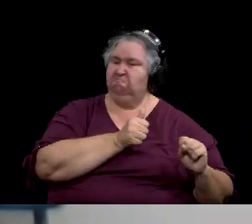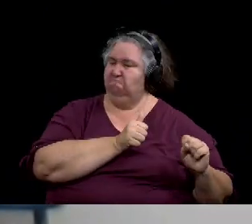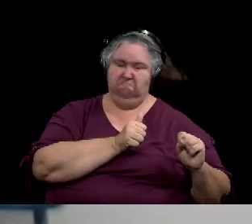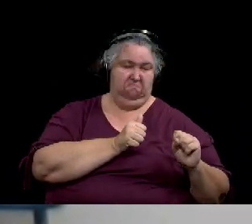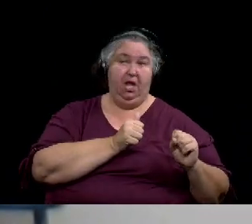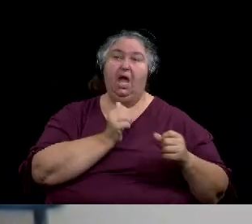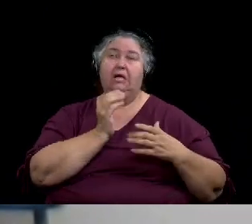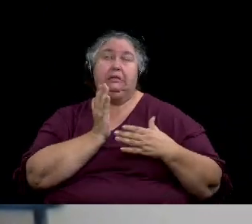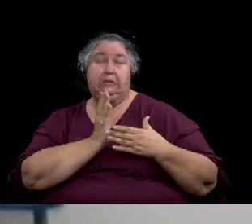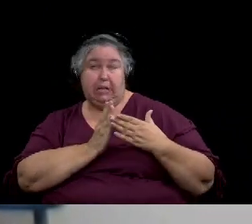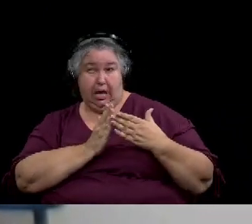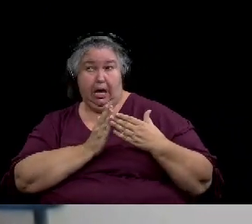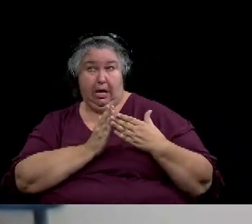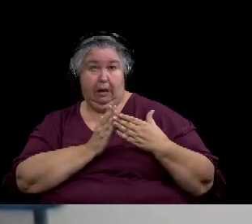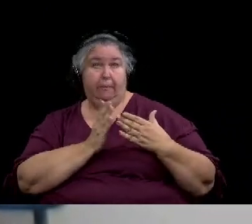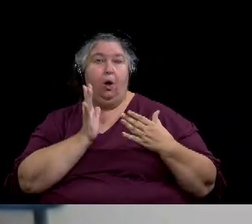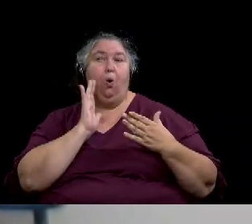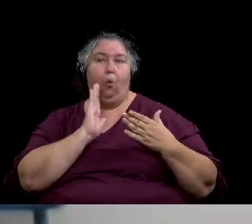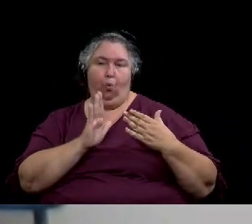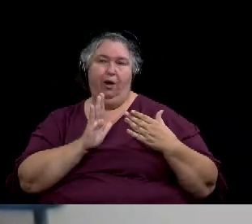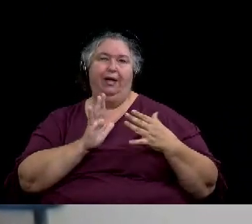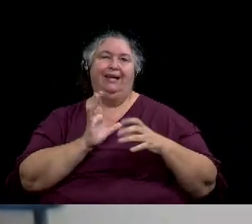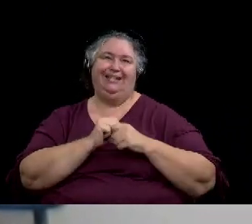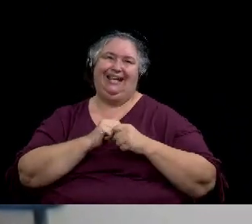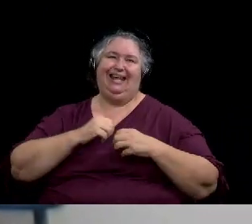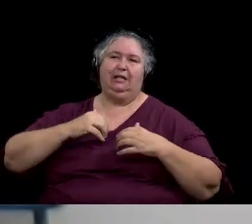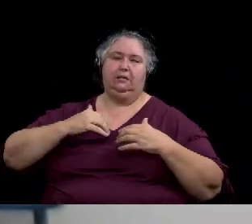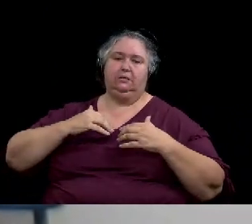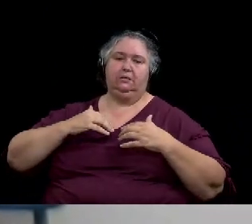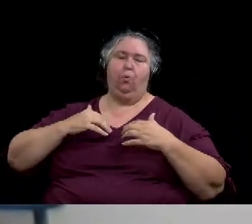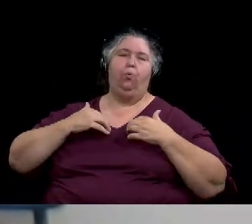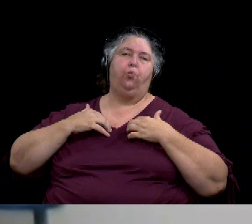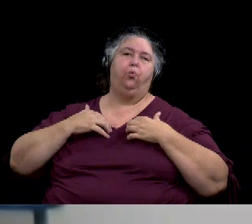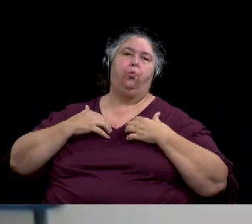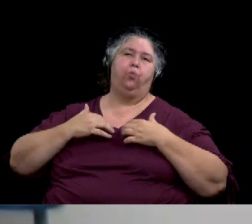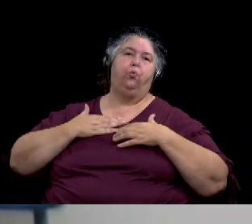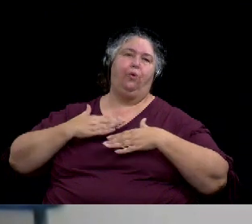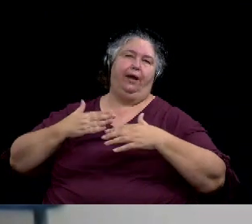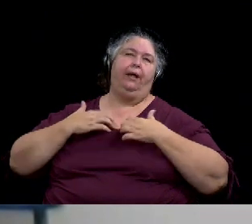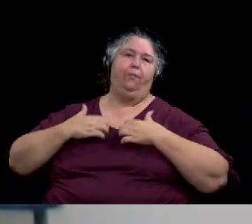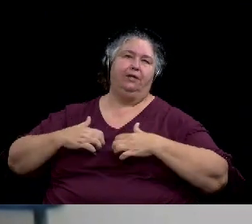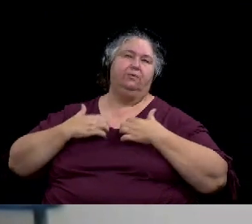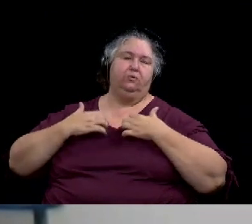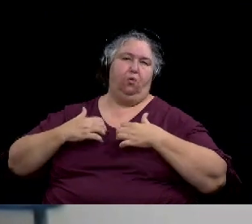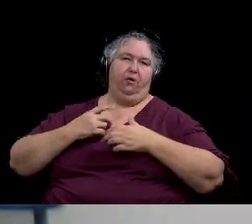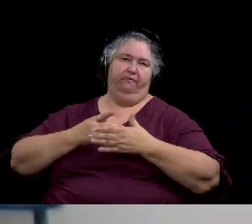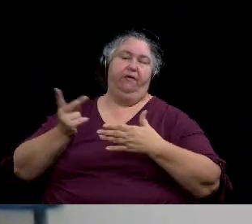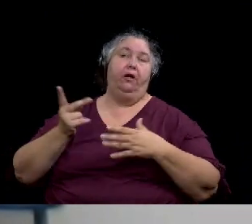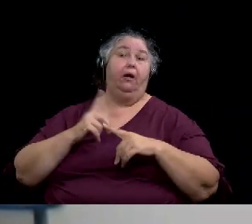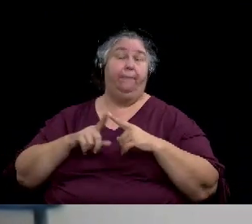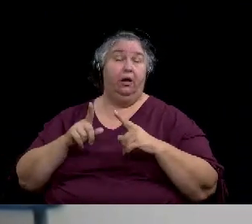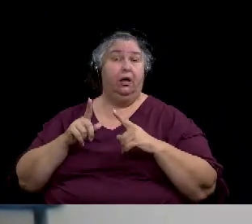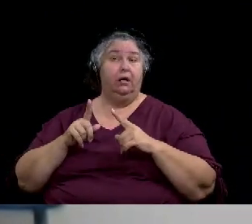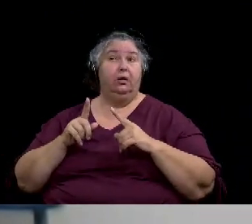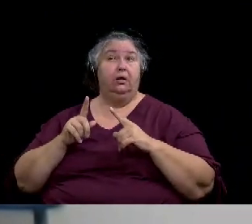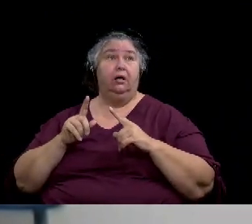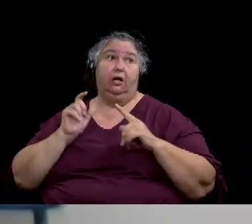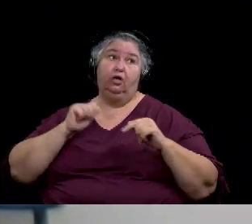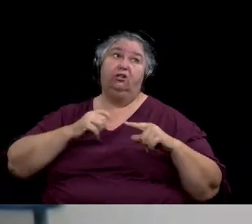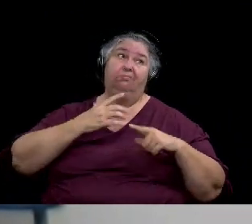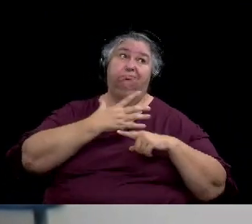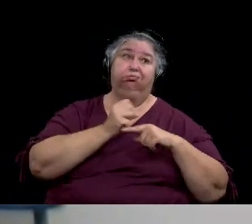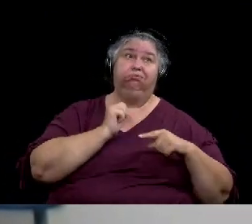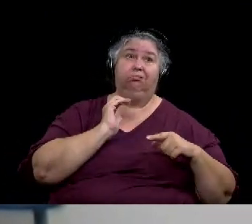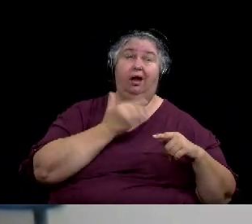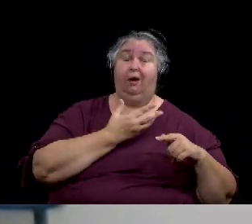do go on to progress severe respiratory failure, but it could certainly eat up resources and